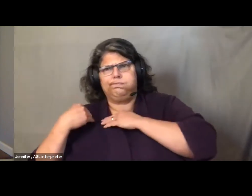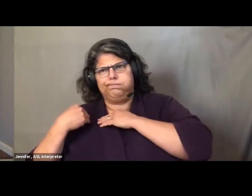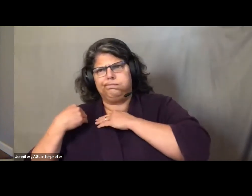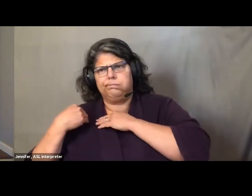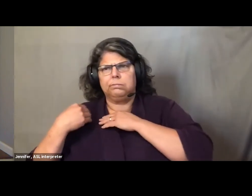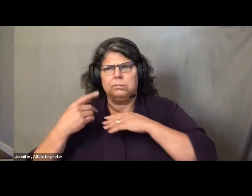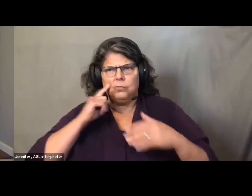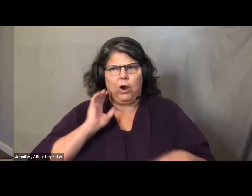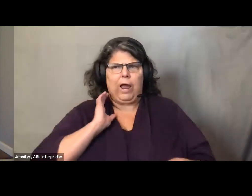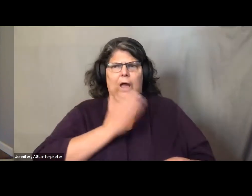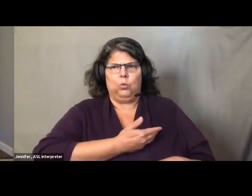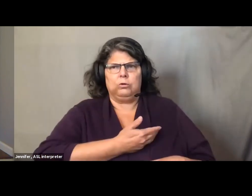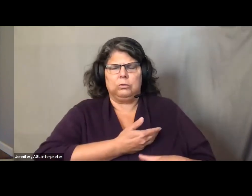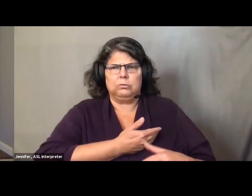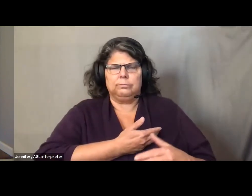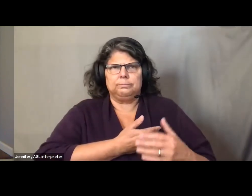our